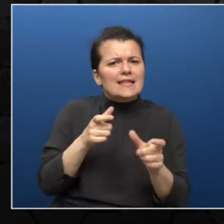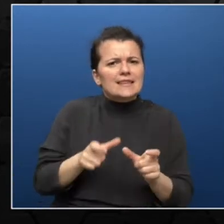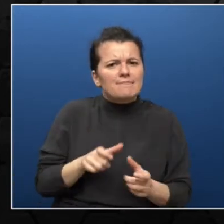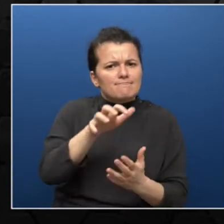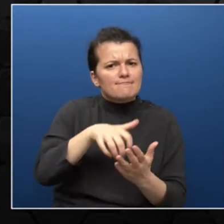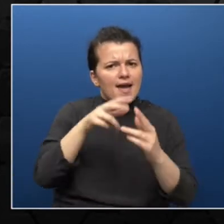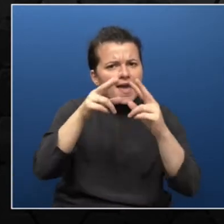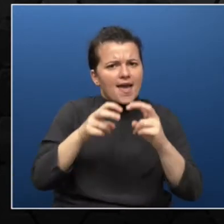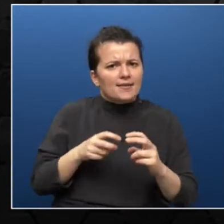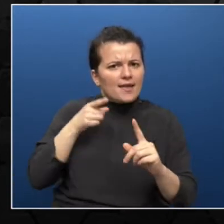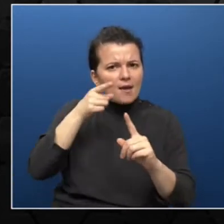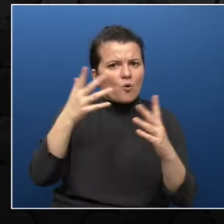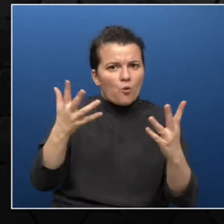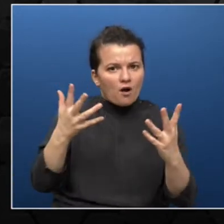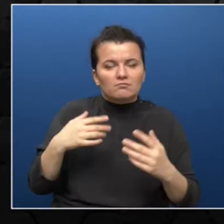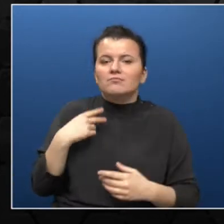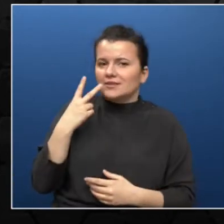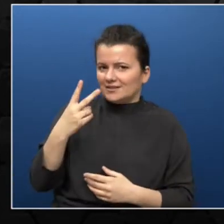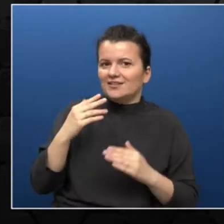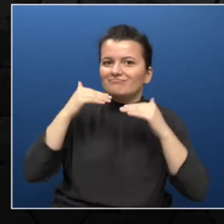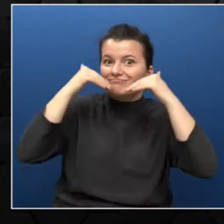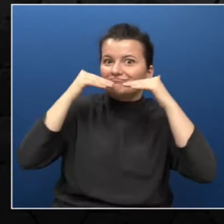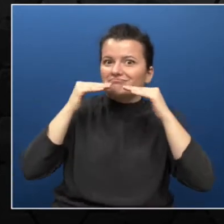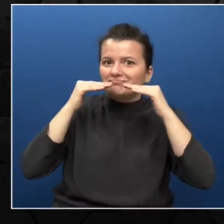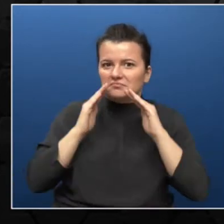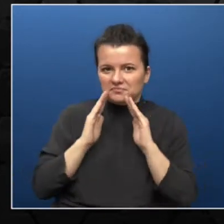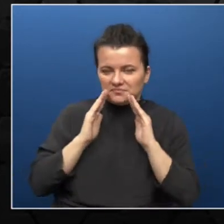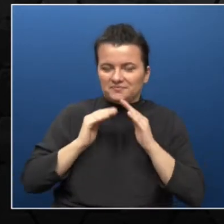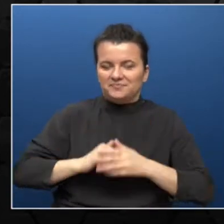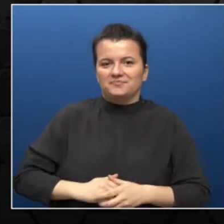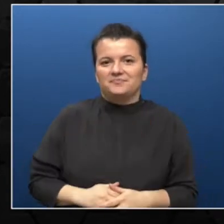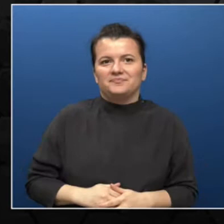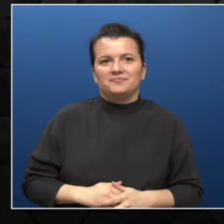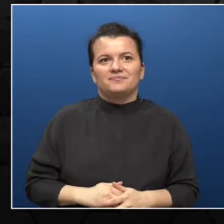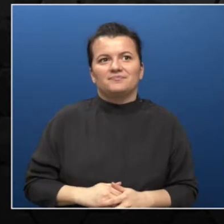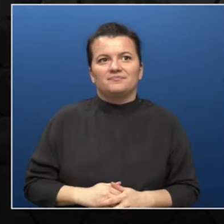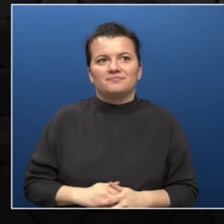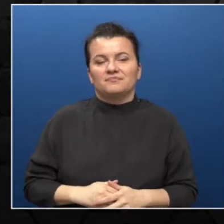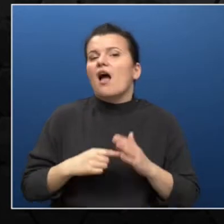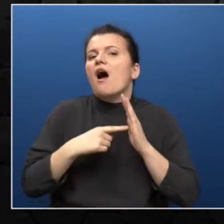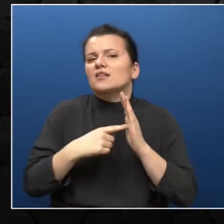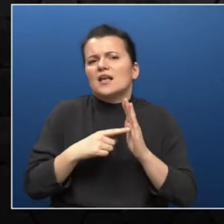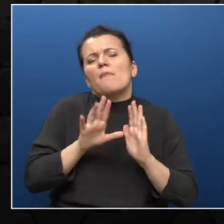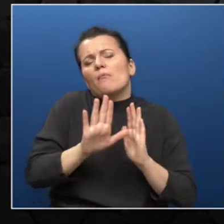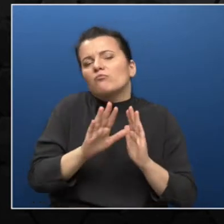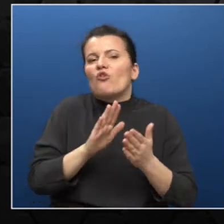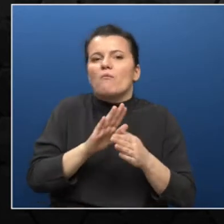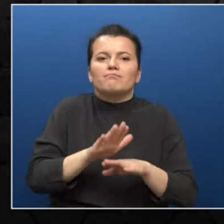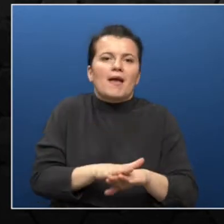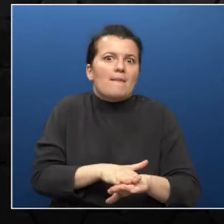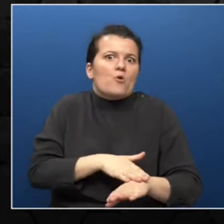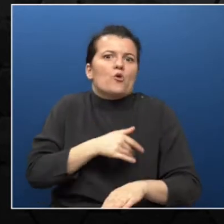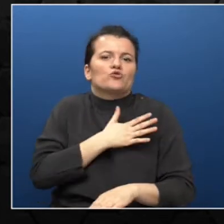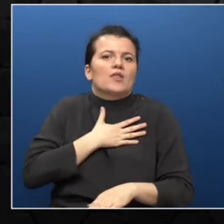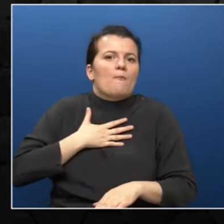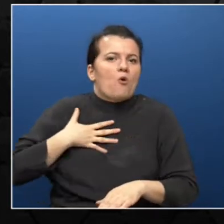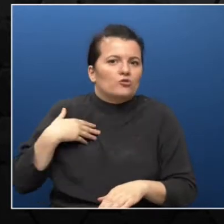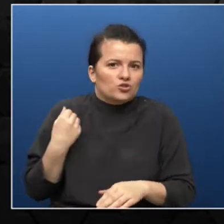in a negative or neutral or positive sentiment or emotion. Let's take, for example,